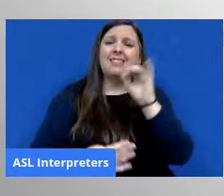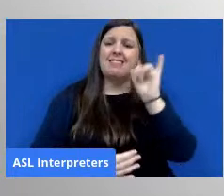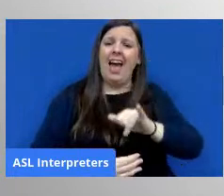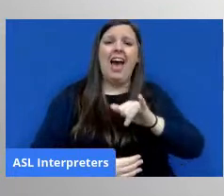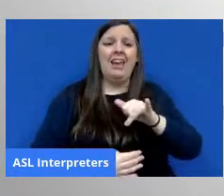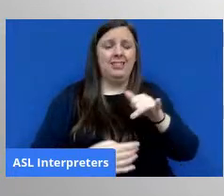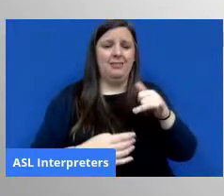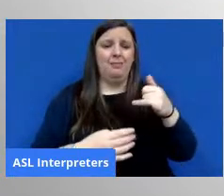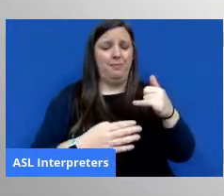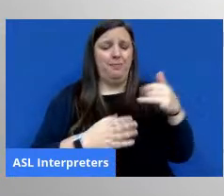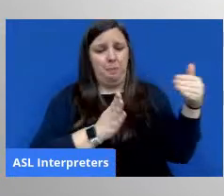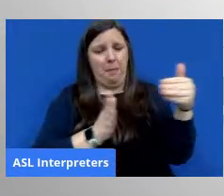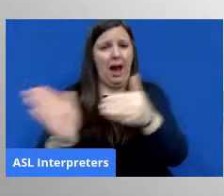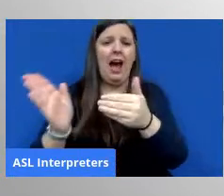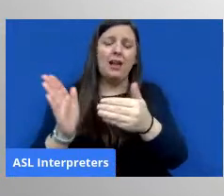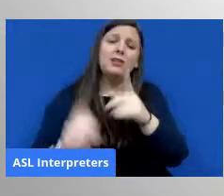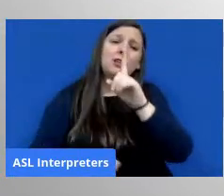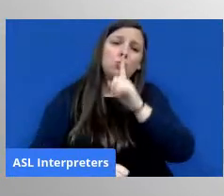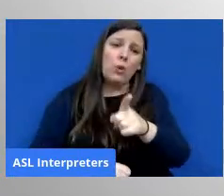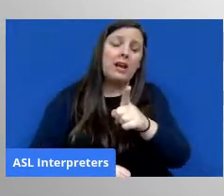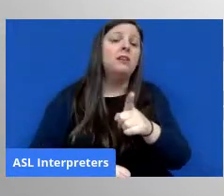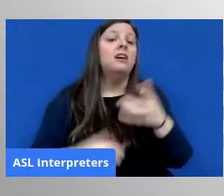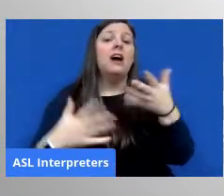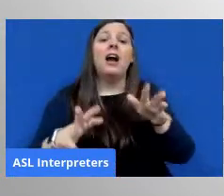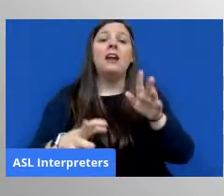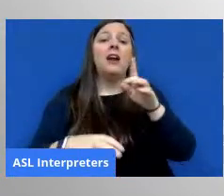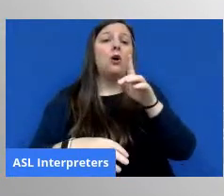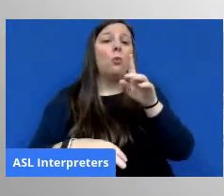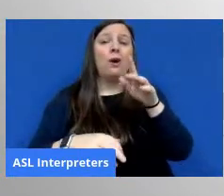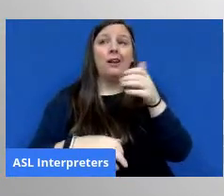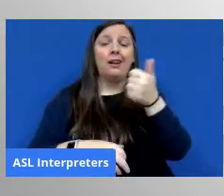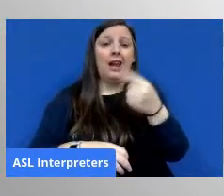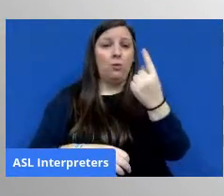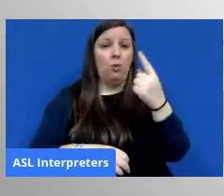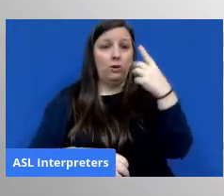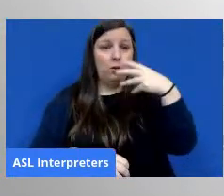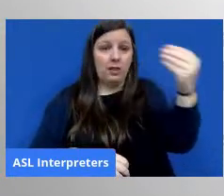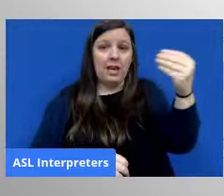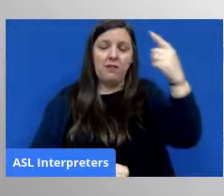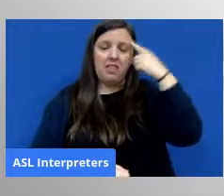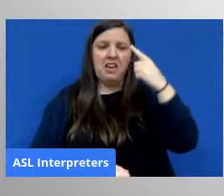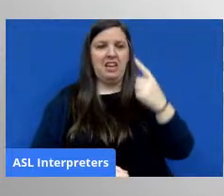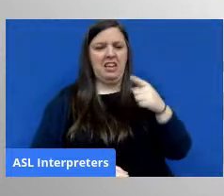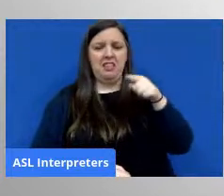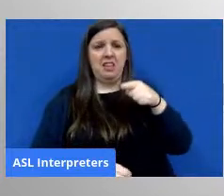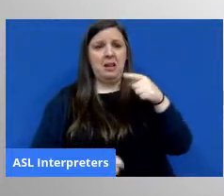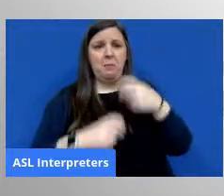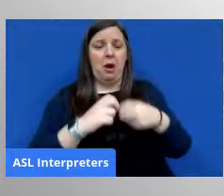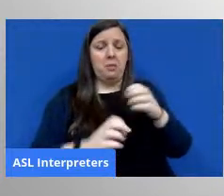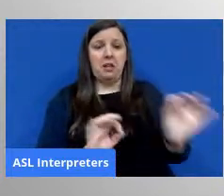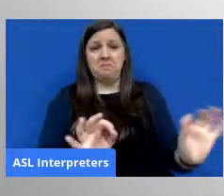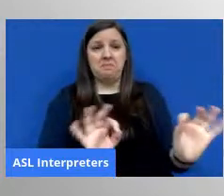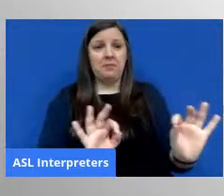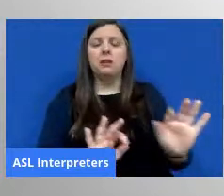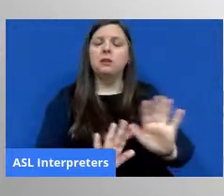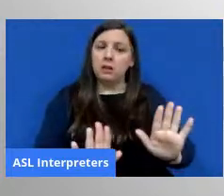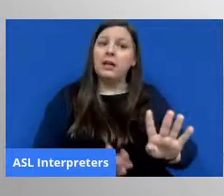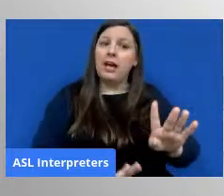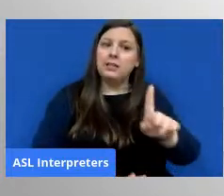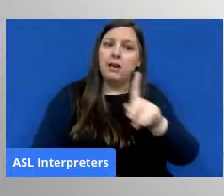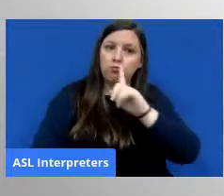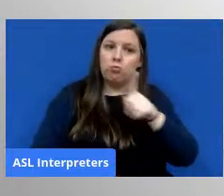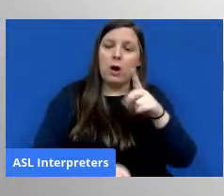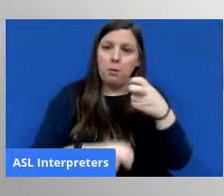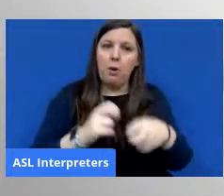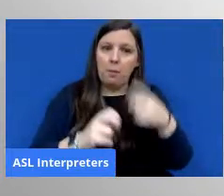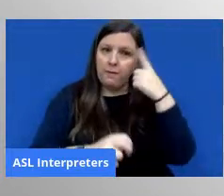say that Sonona Thomas said this isn't an issue, because it's a very real issue for many of our children of color. But I would